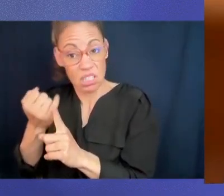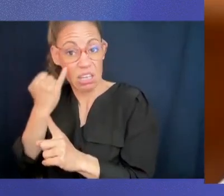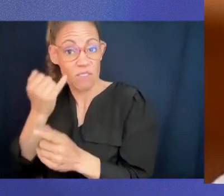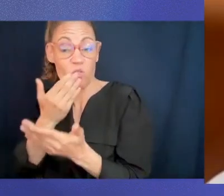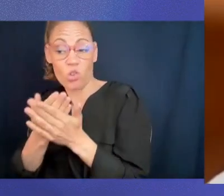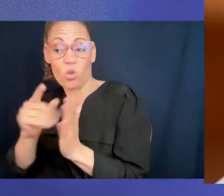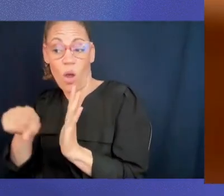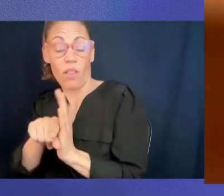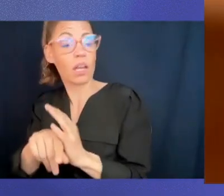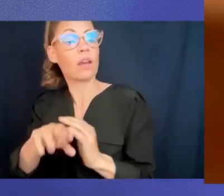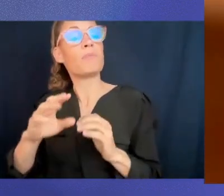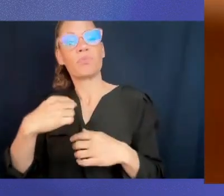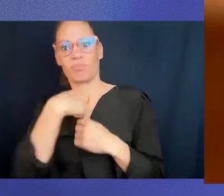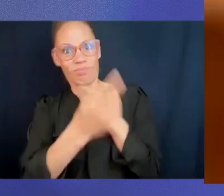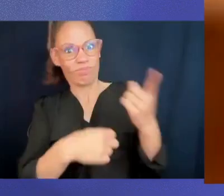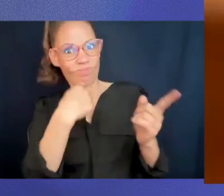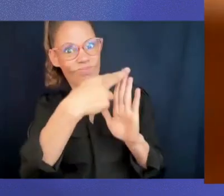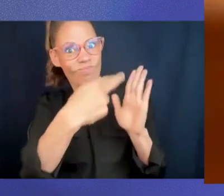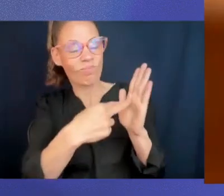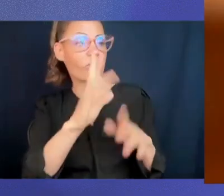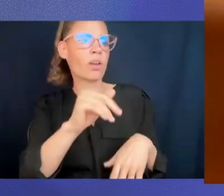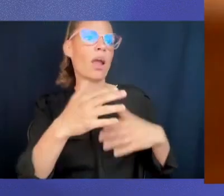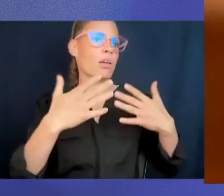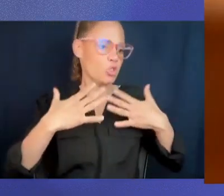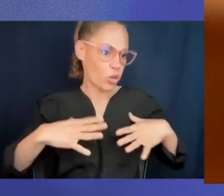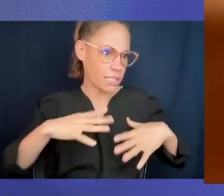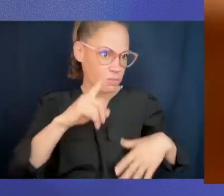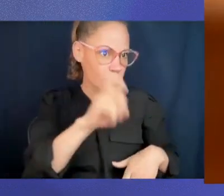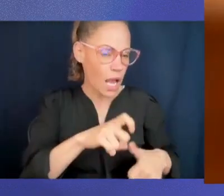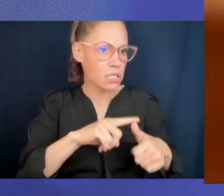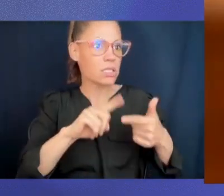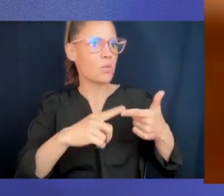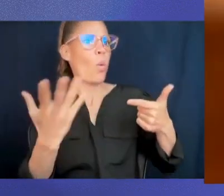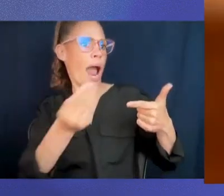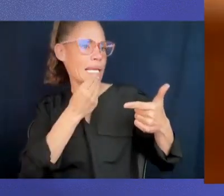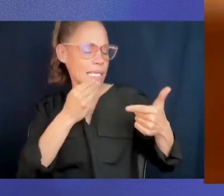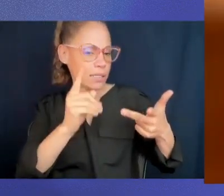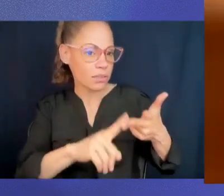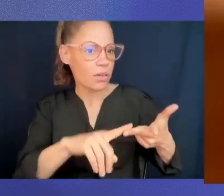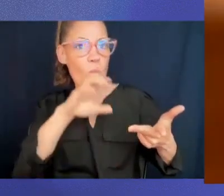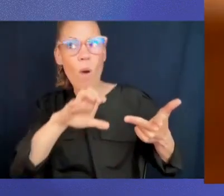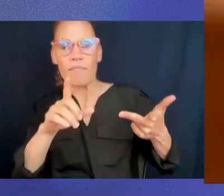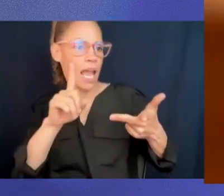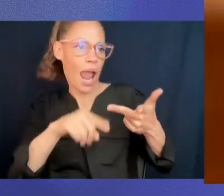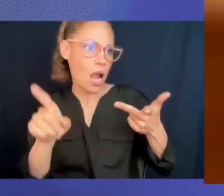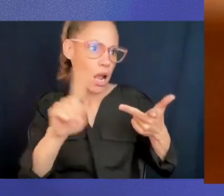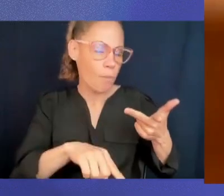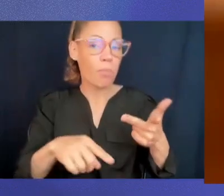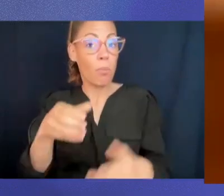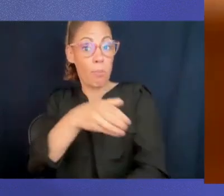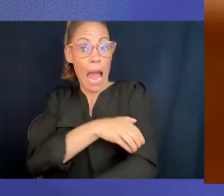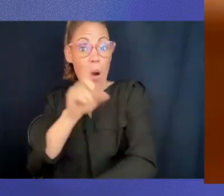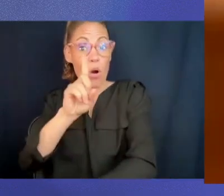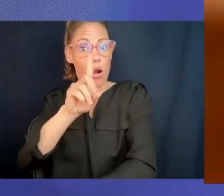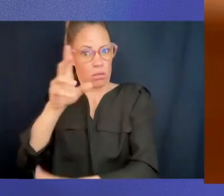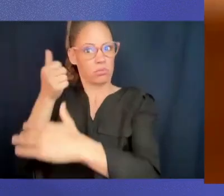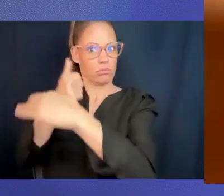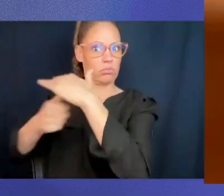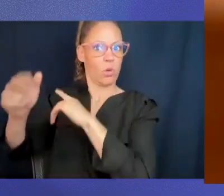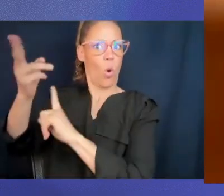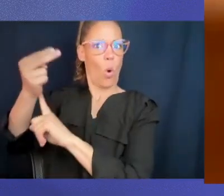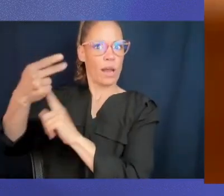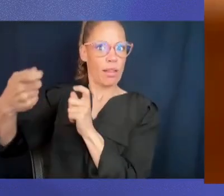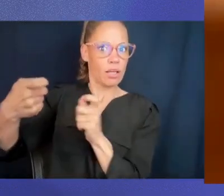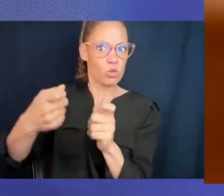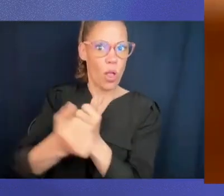to eat here. This is whether your loved one can be with you or not. The power was in the hands of the hotel. Well, that doesn't work. That's a hotel that's